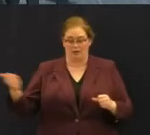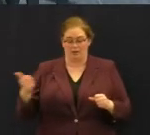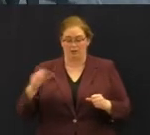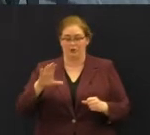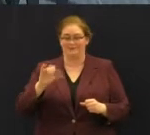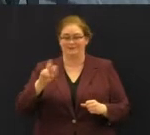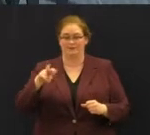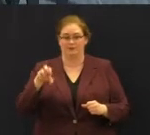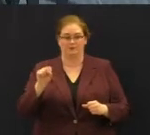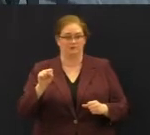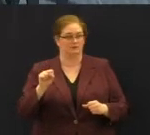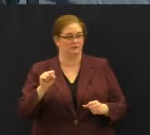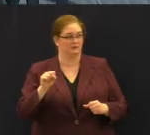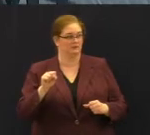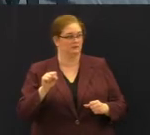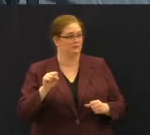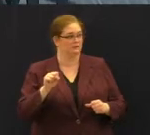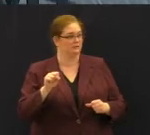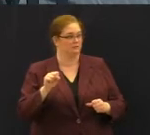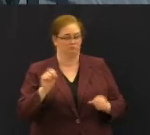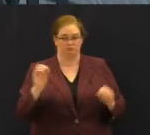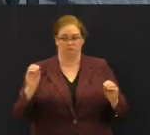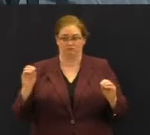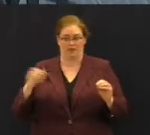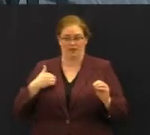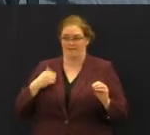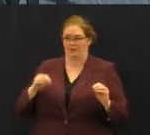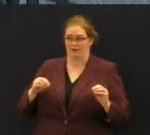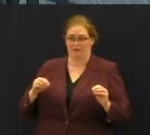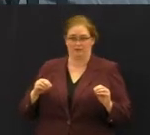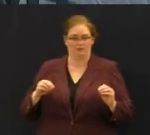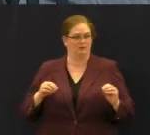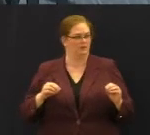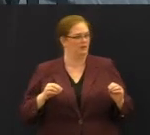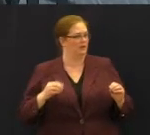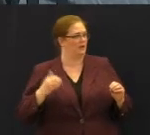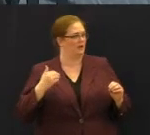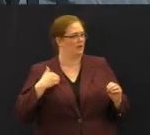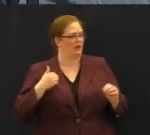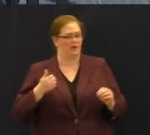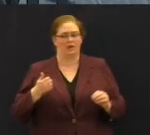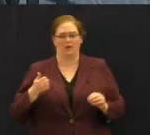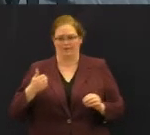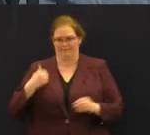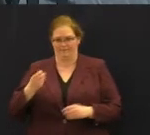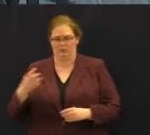civics? I do not have any. I've got a couple. Okay. I